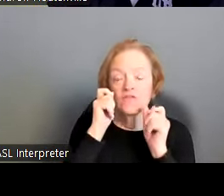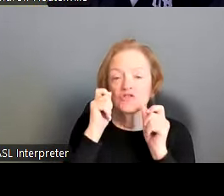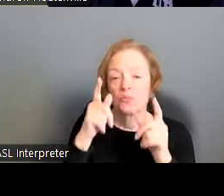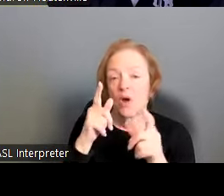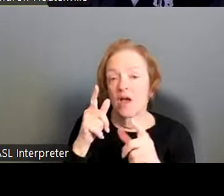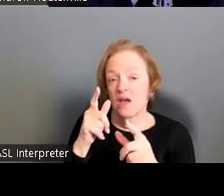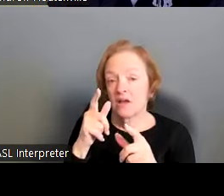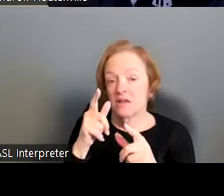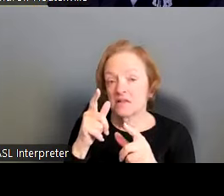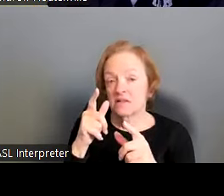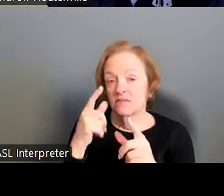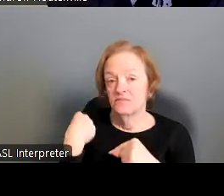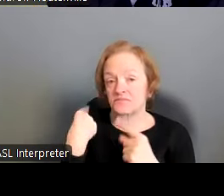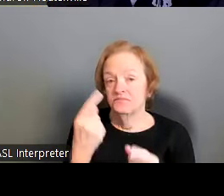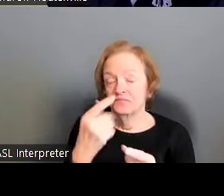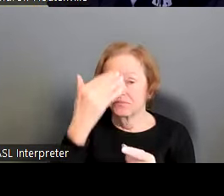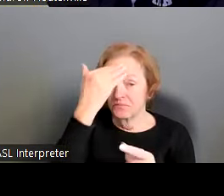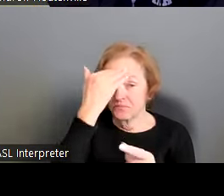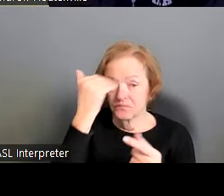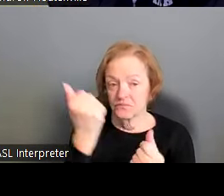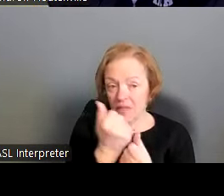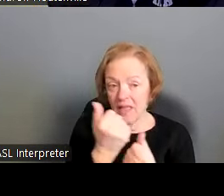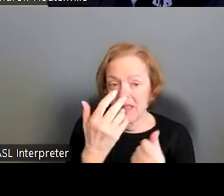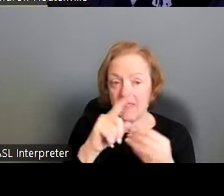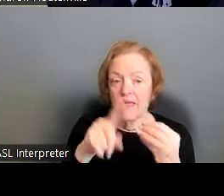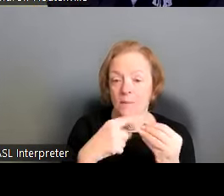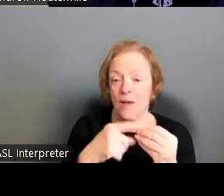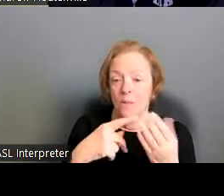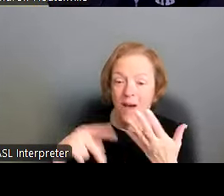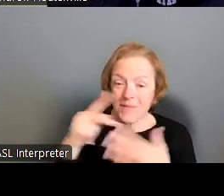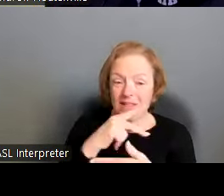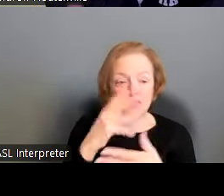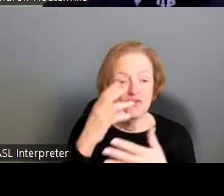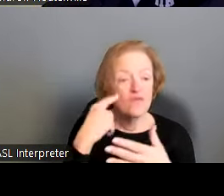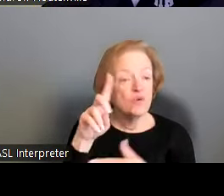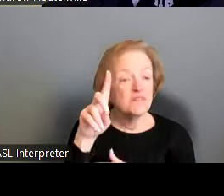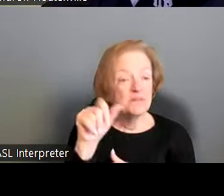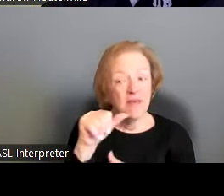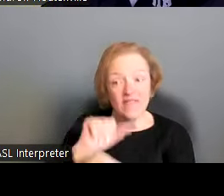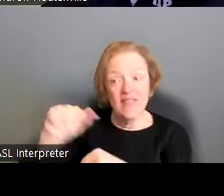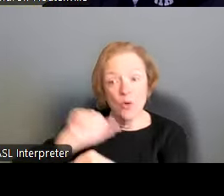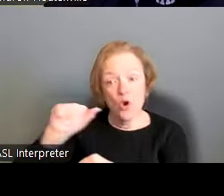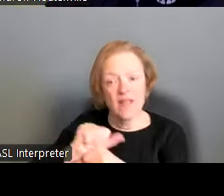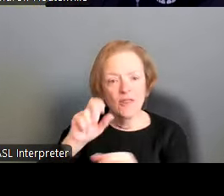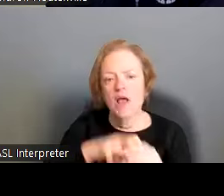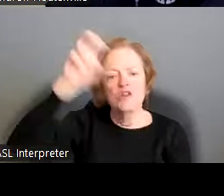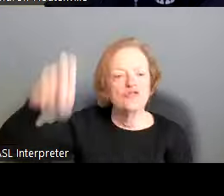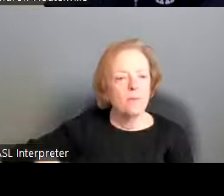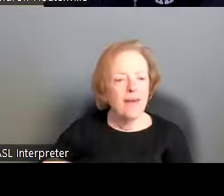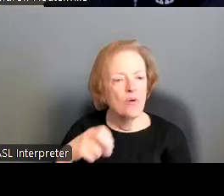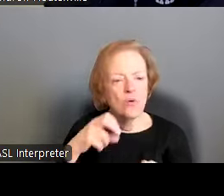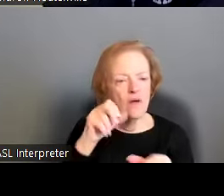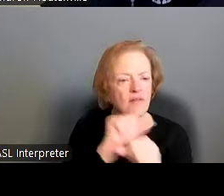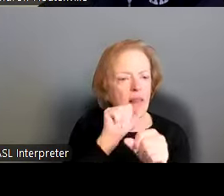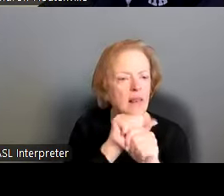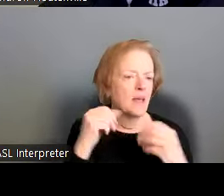this. If you know anything about the population with disabilities, if they're working, they're not going to jump out of the labor market. They could